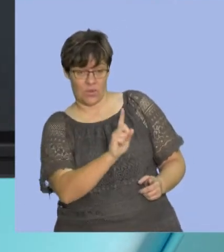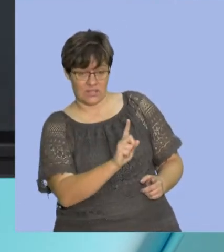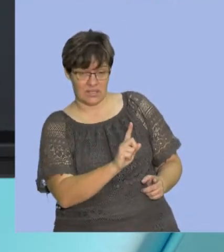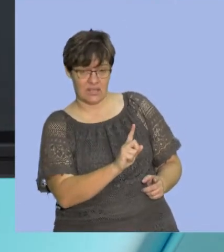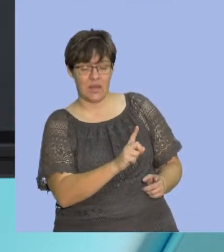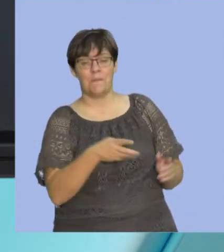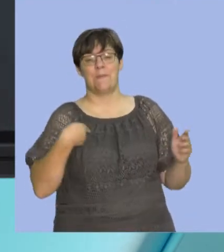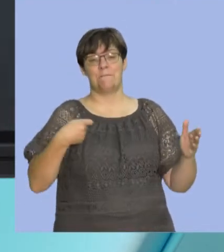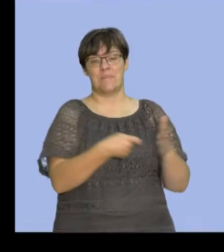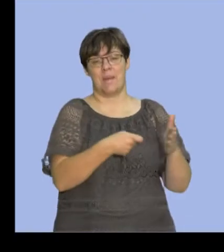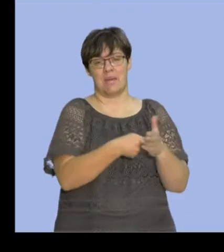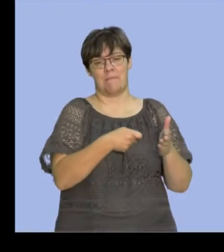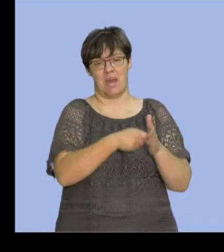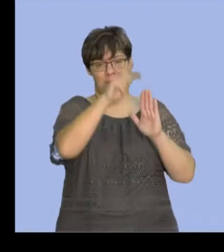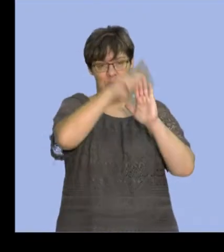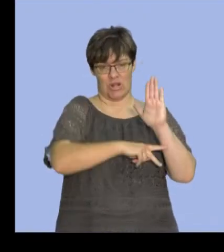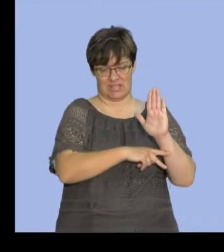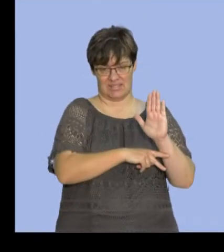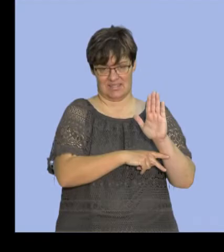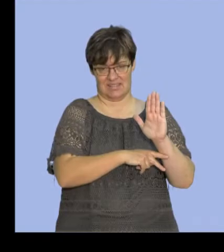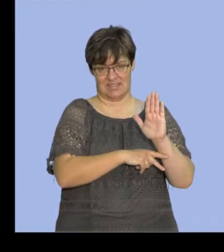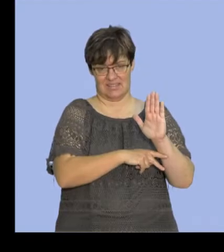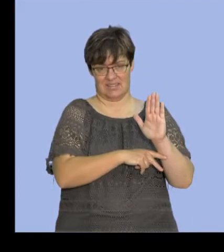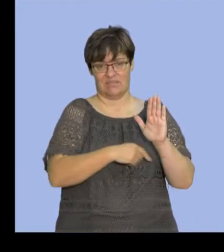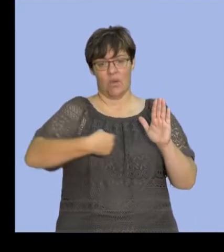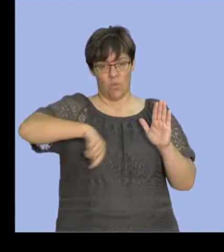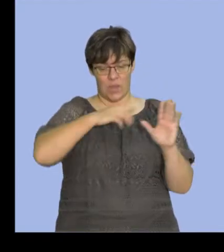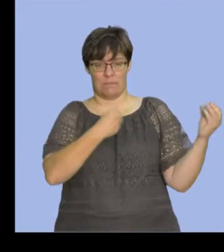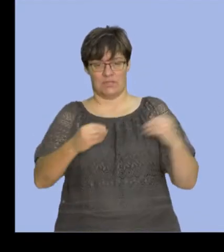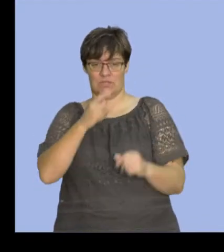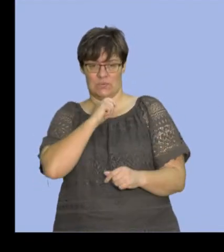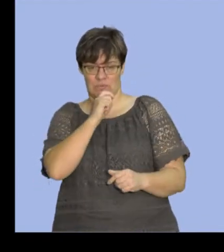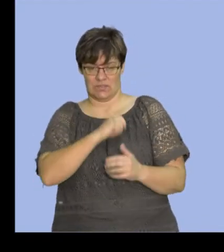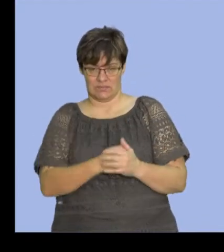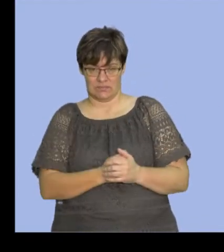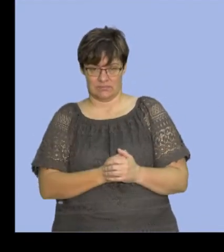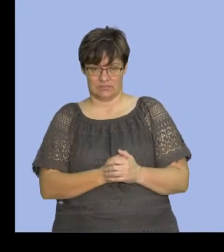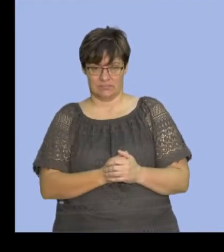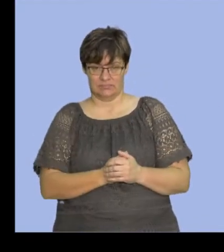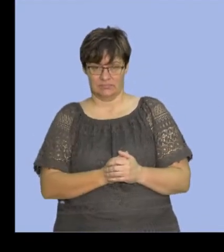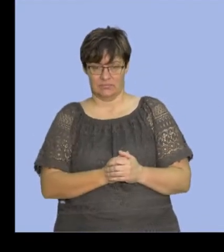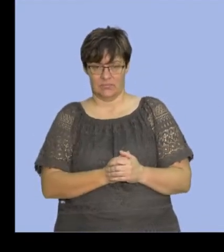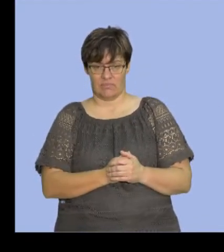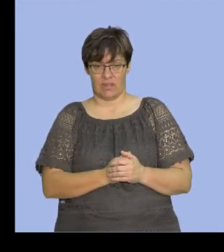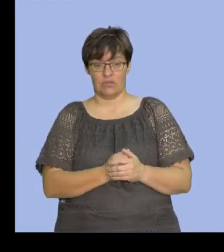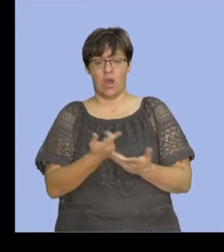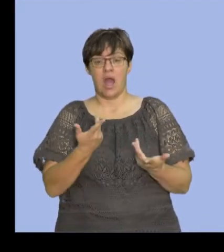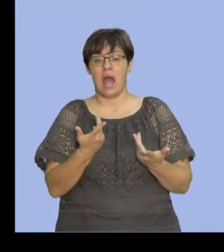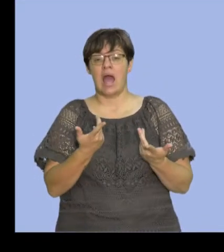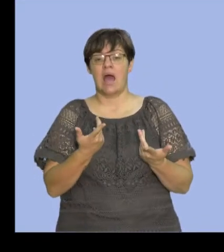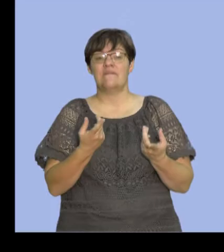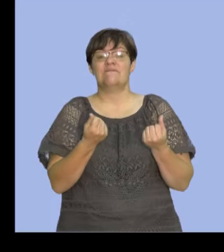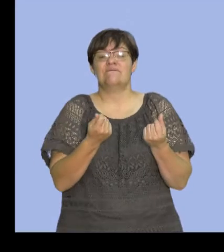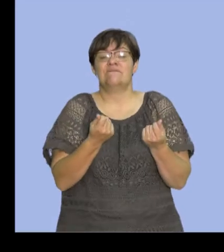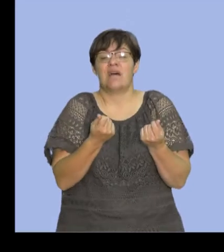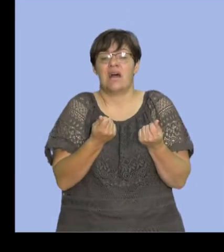the purchases policy that we are using, right? In other words, it gives the monetary value